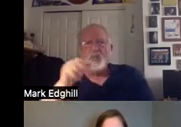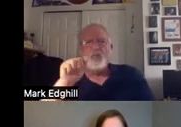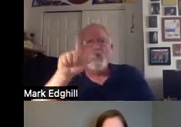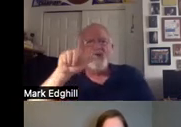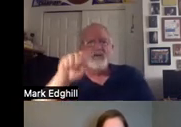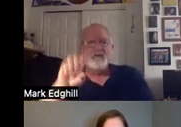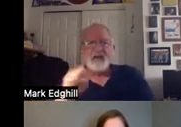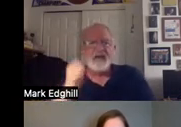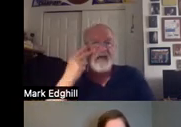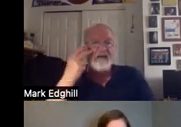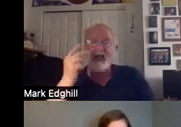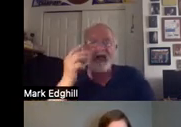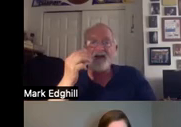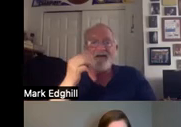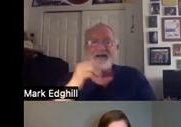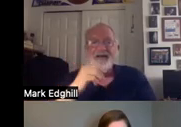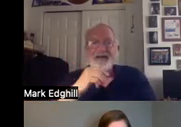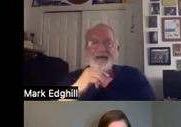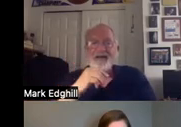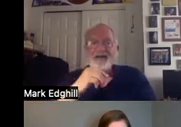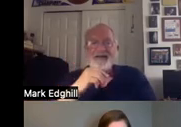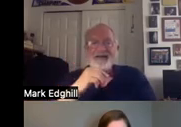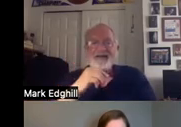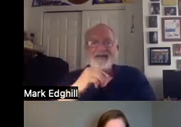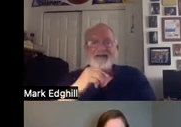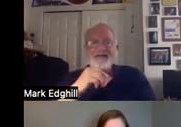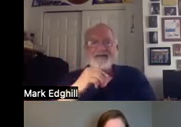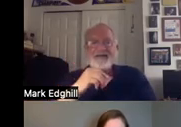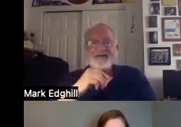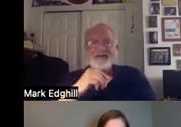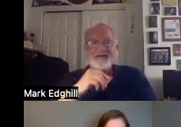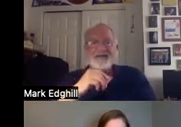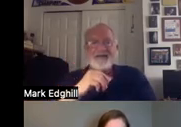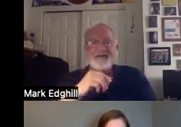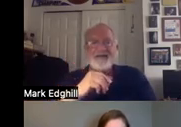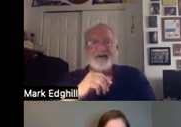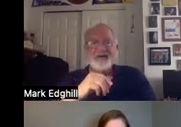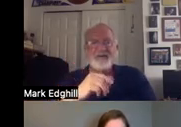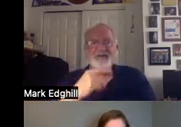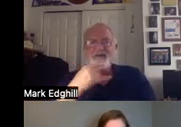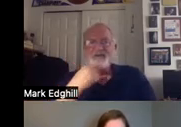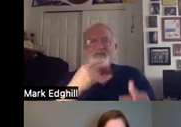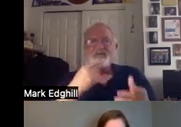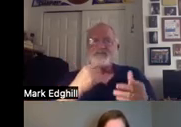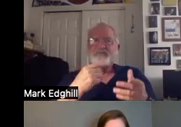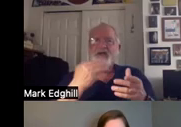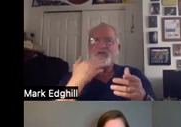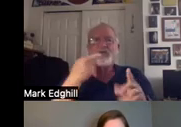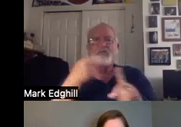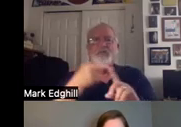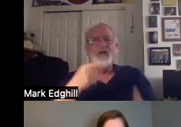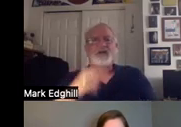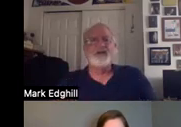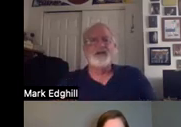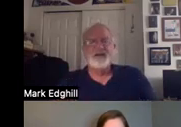I think. For whales, I think. Something like that. But you know, it's a